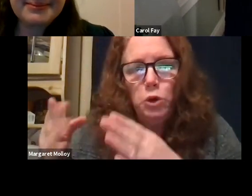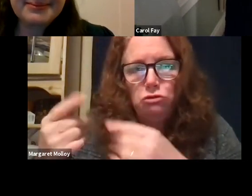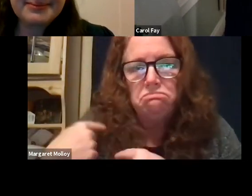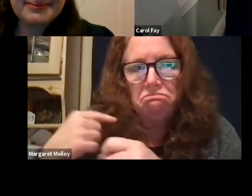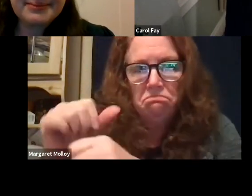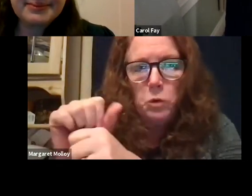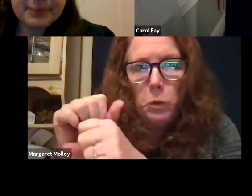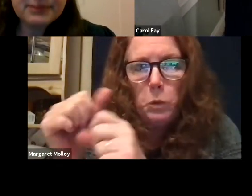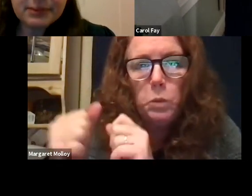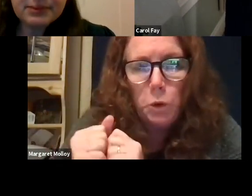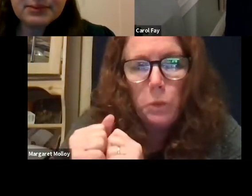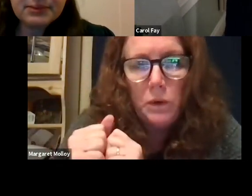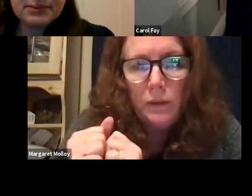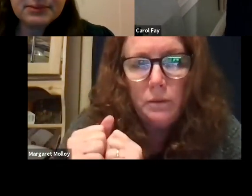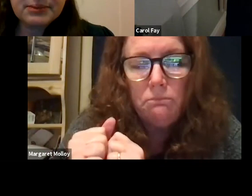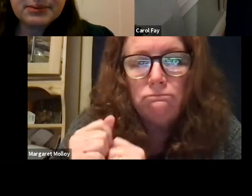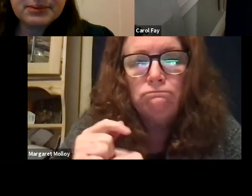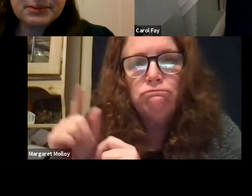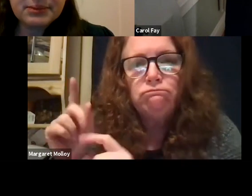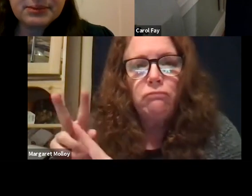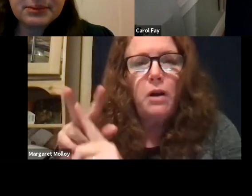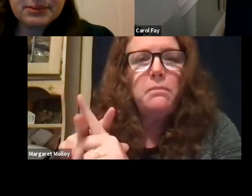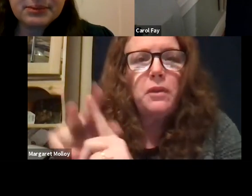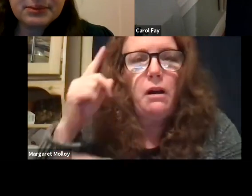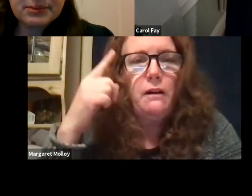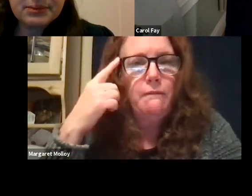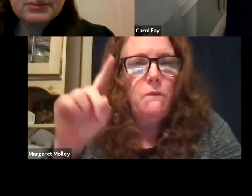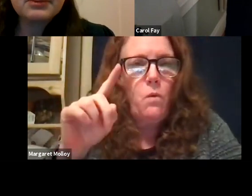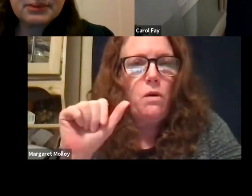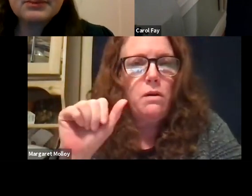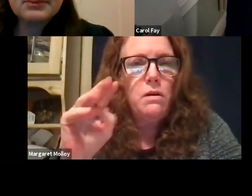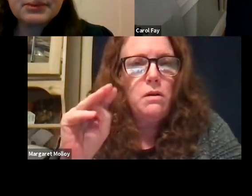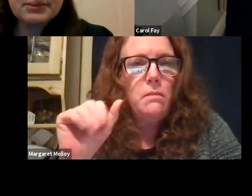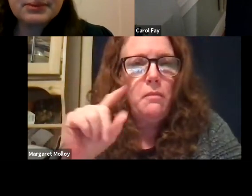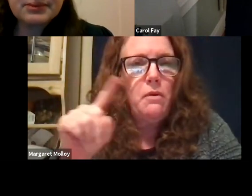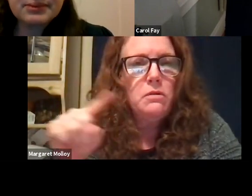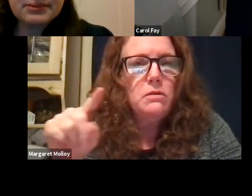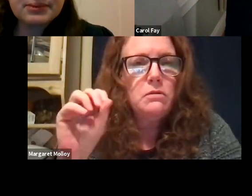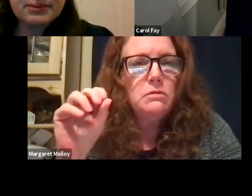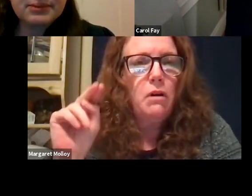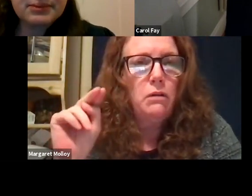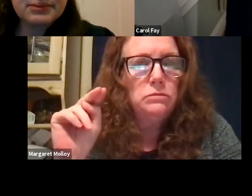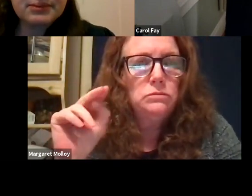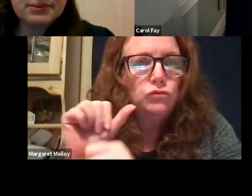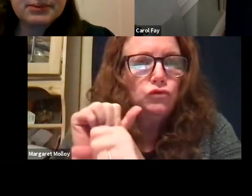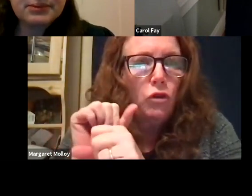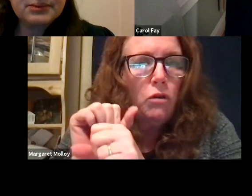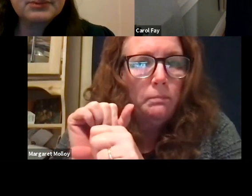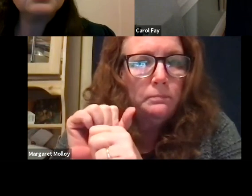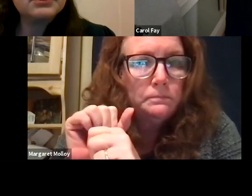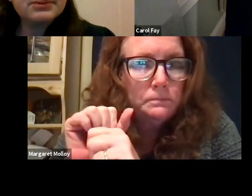Yes, I do have another question. I've been working with one consumer in particular who has applied for a job at Amazon.